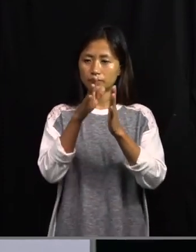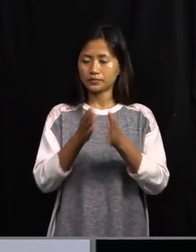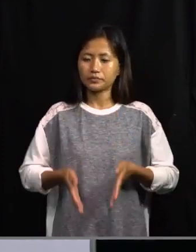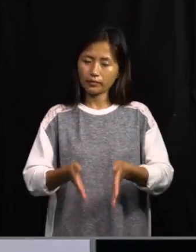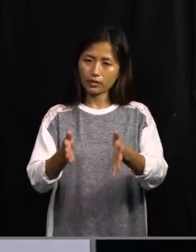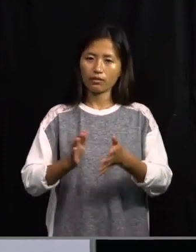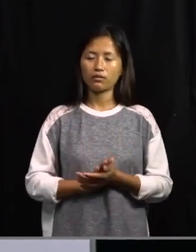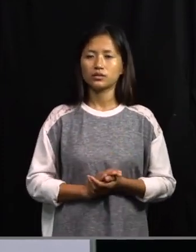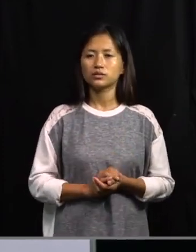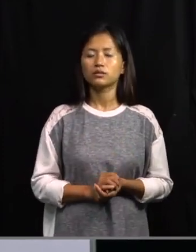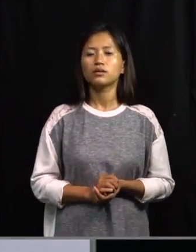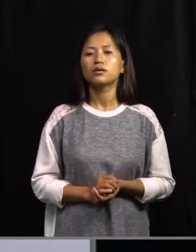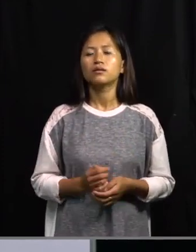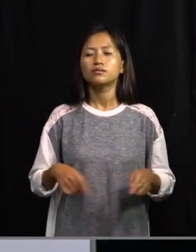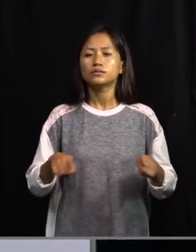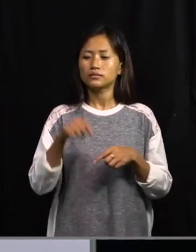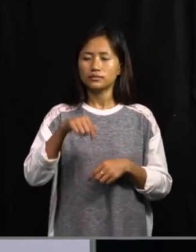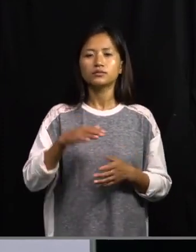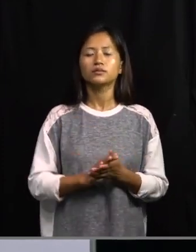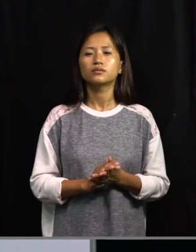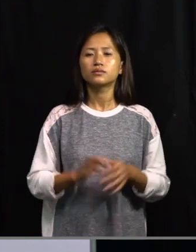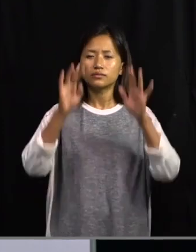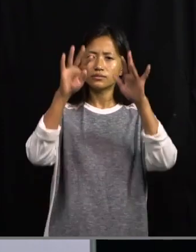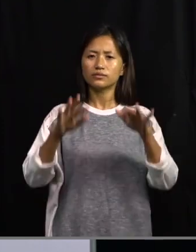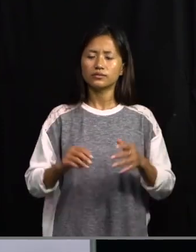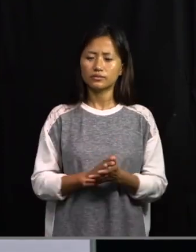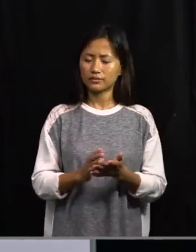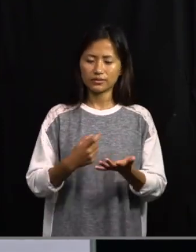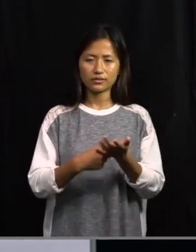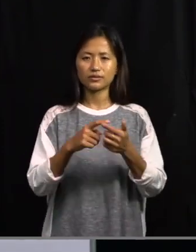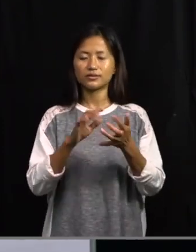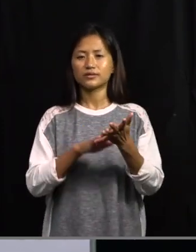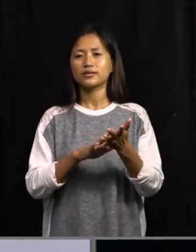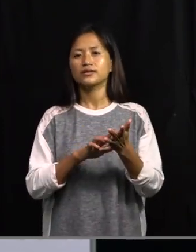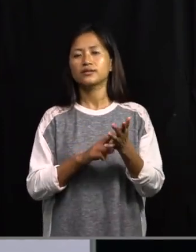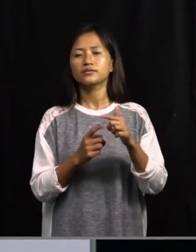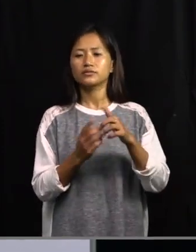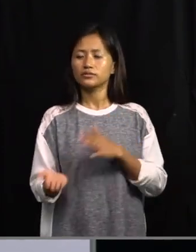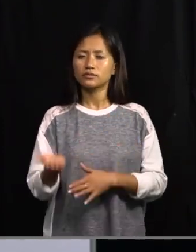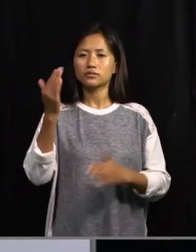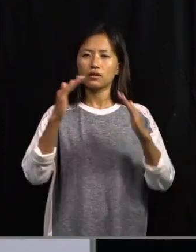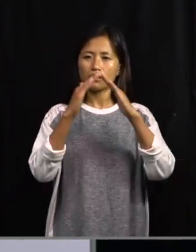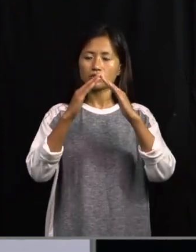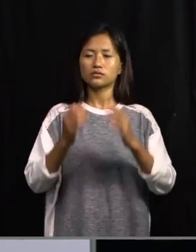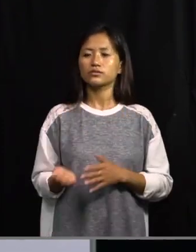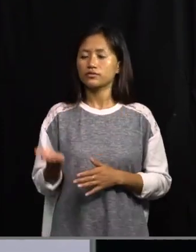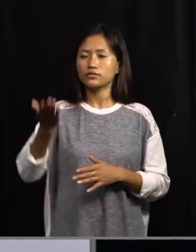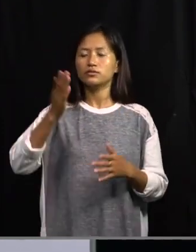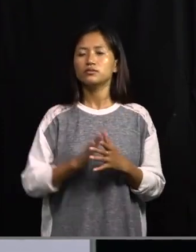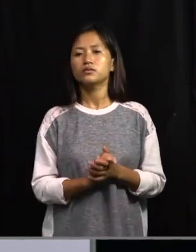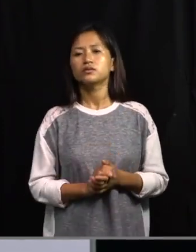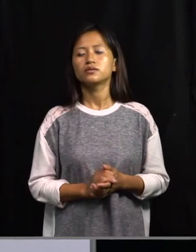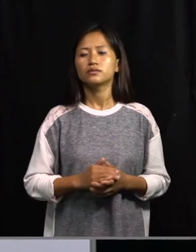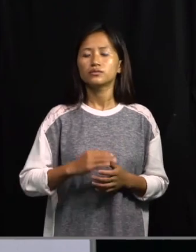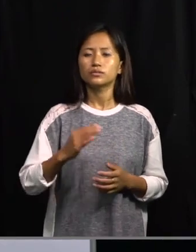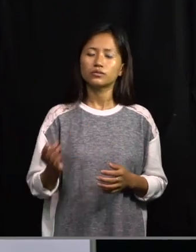has already been brought in. Now the rental fees of the houses will also rise because the road is there and people will come for a